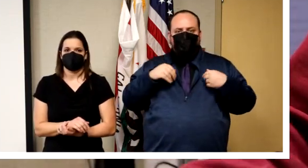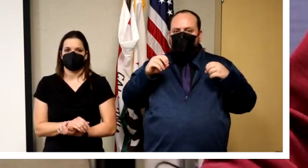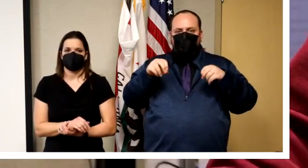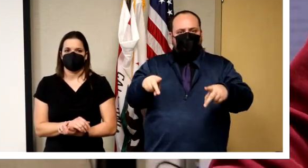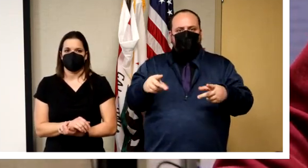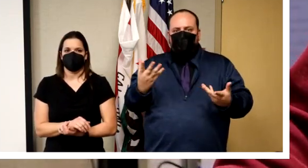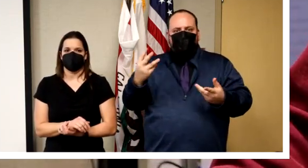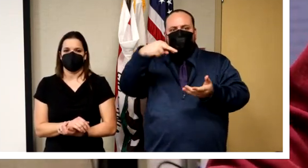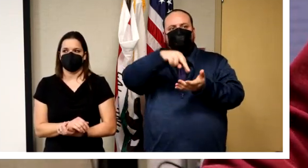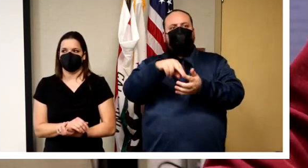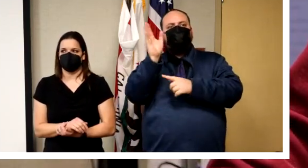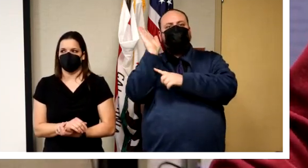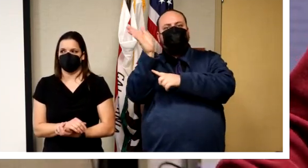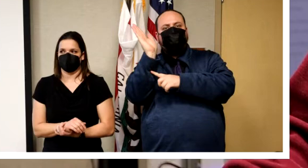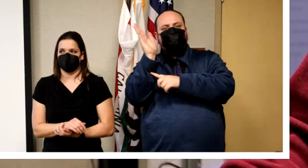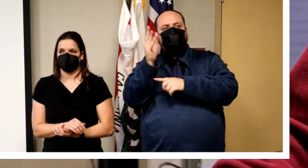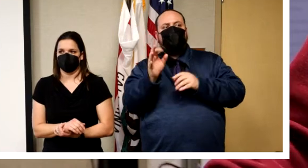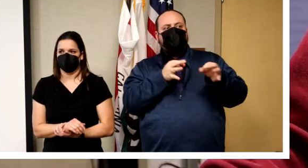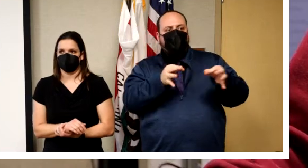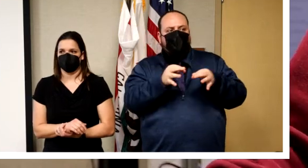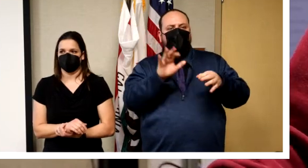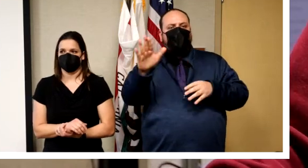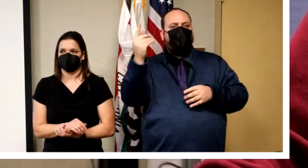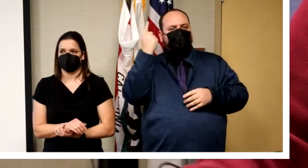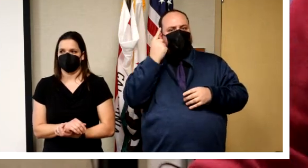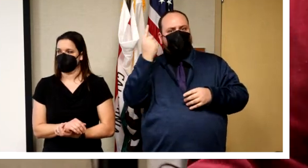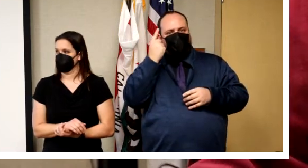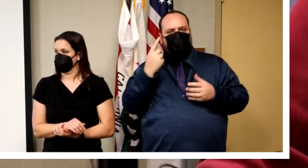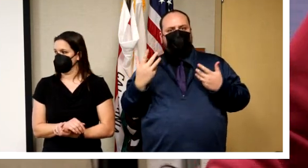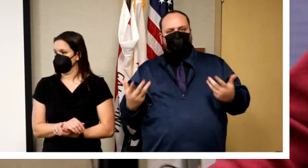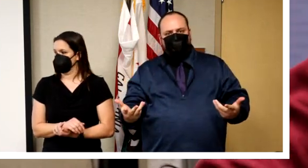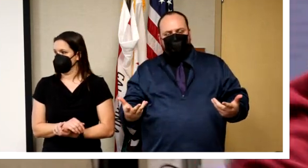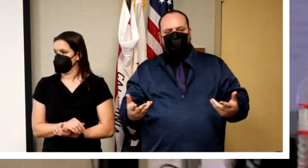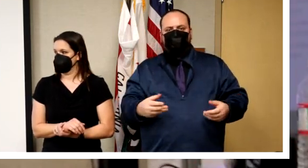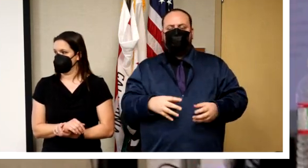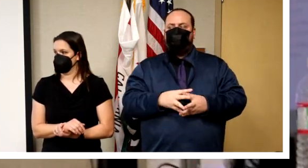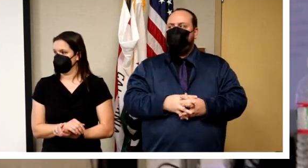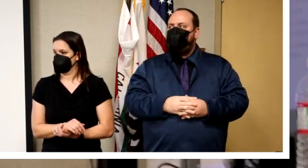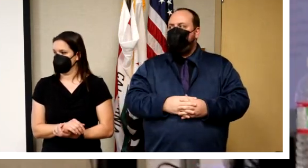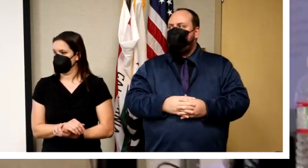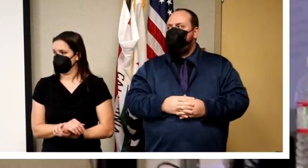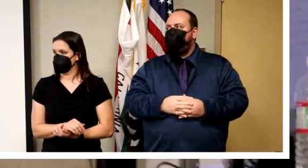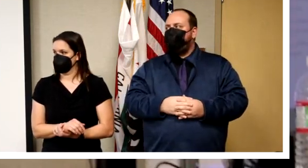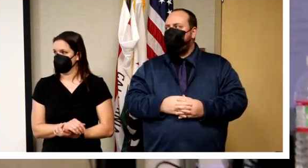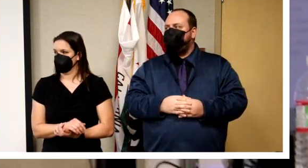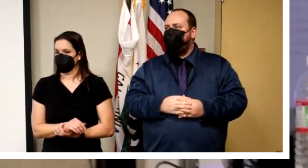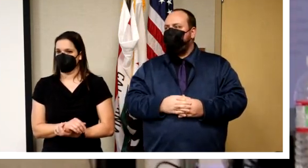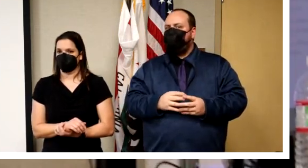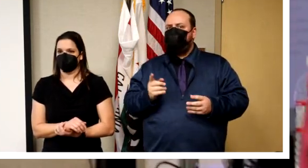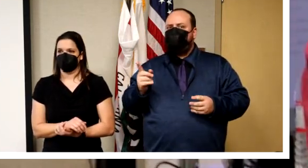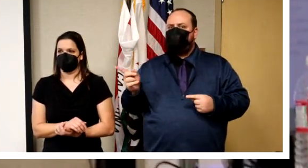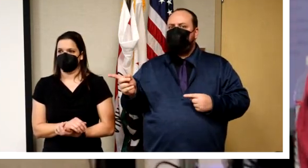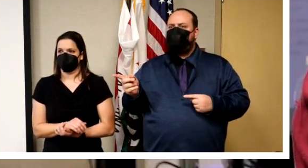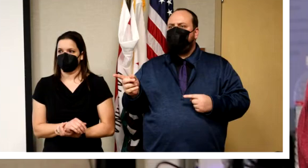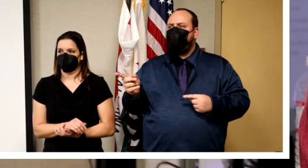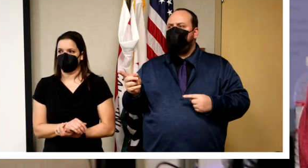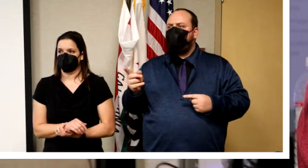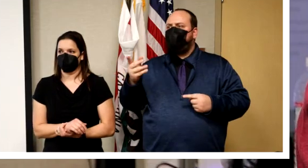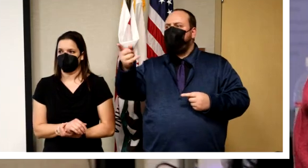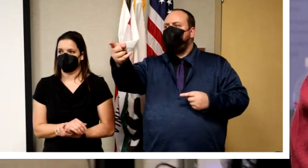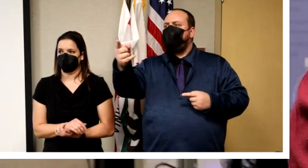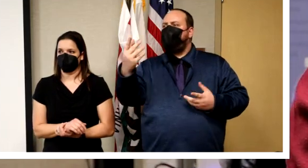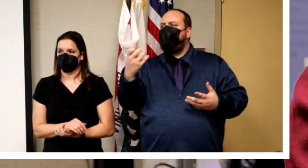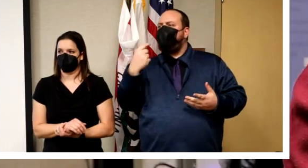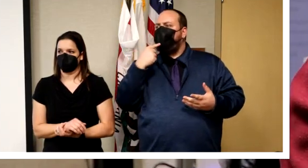explain their thinking. I'm 100% sure I'm going to break this podium if you have. It just feels like it's going to snap.